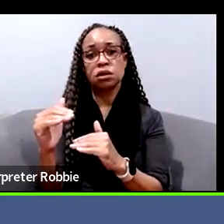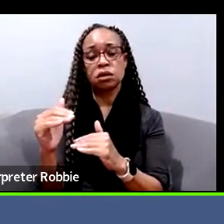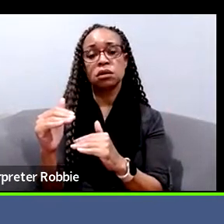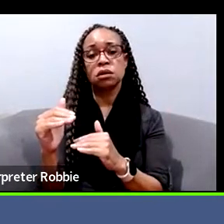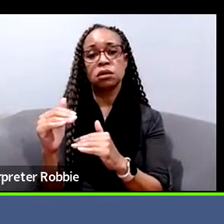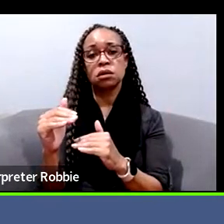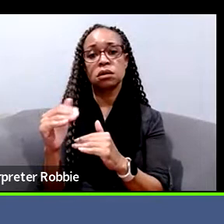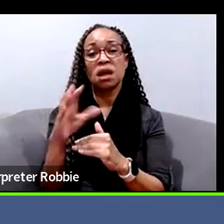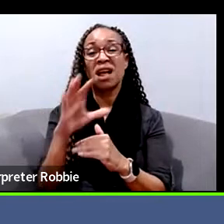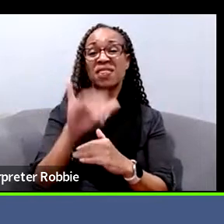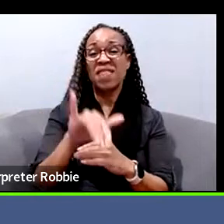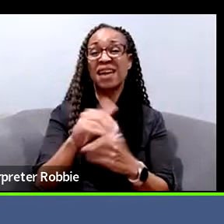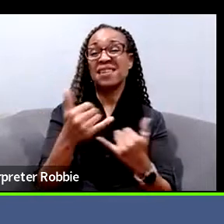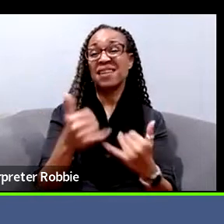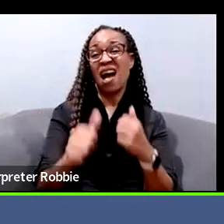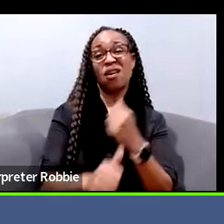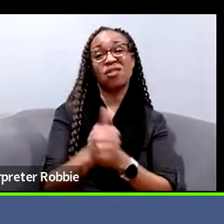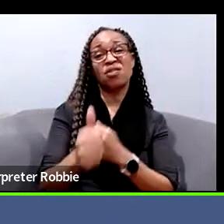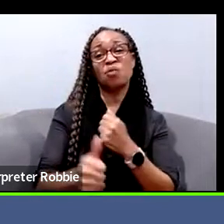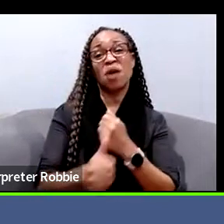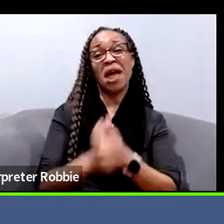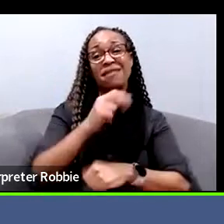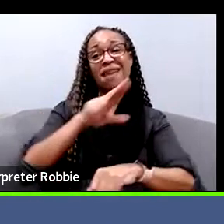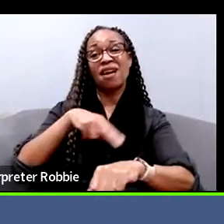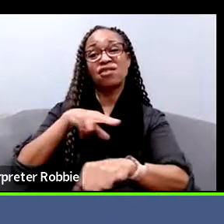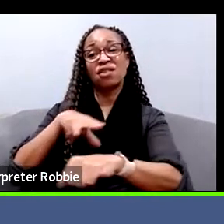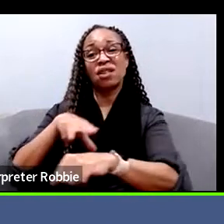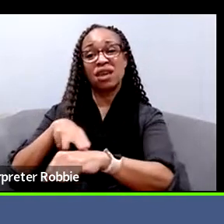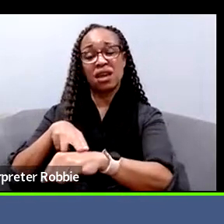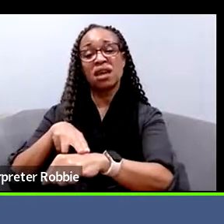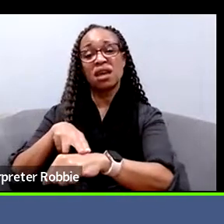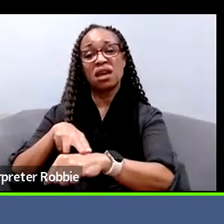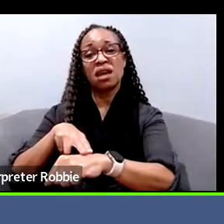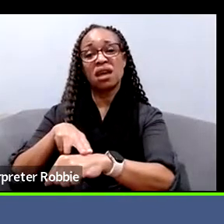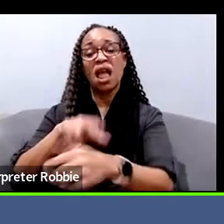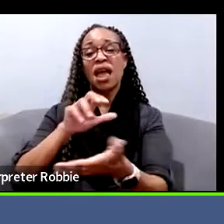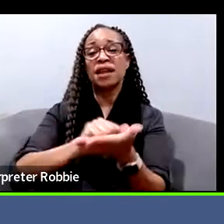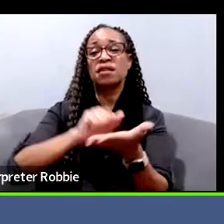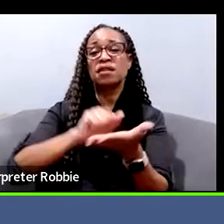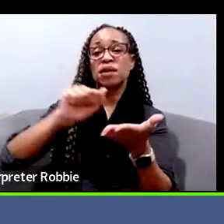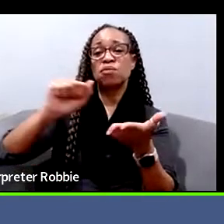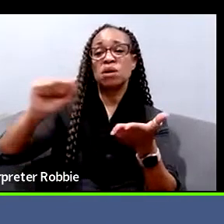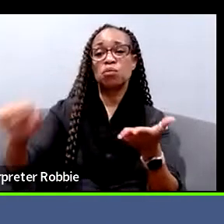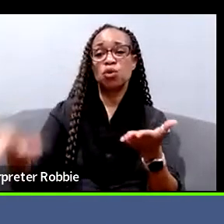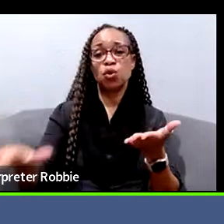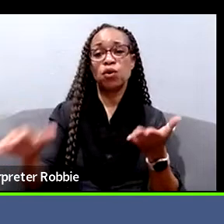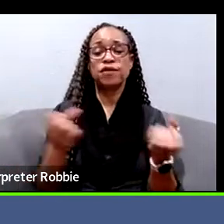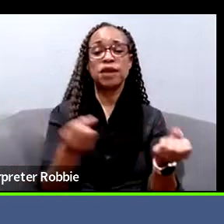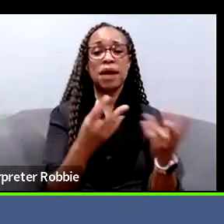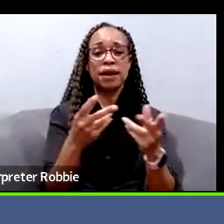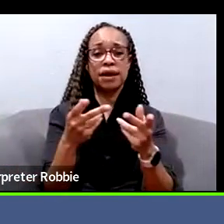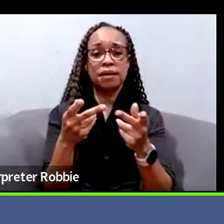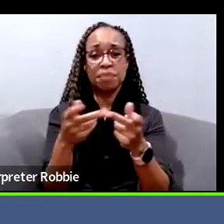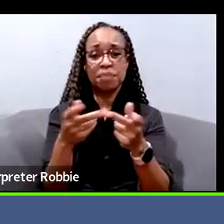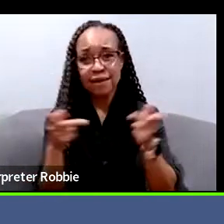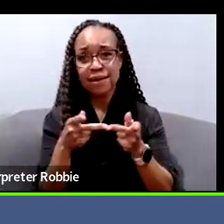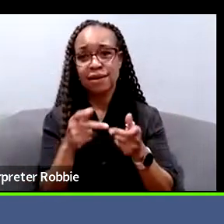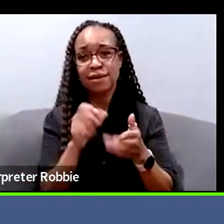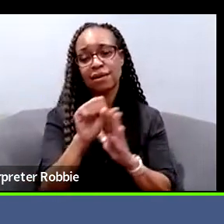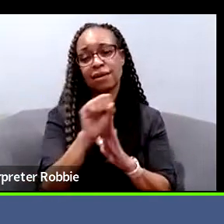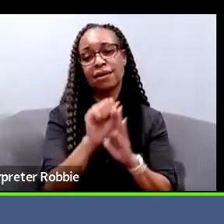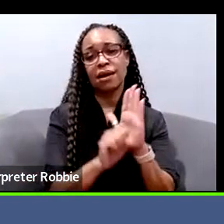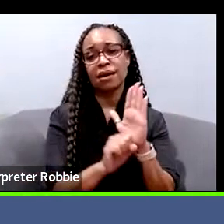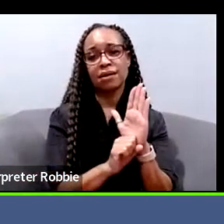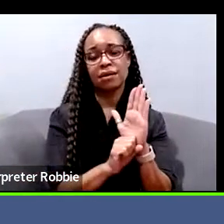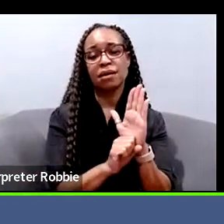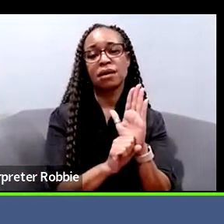under threat nationally, and has been removed in some places, many states.